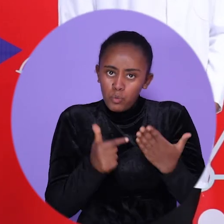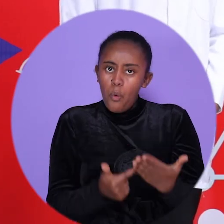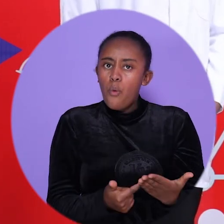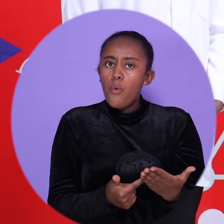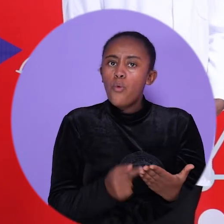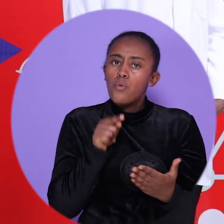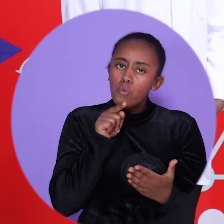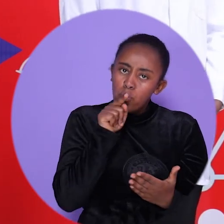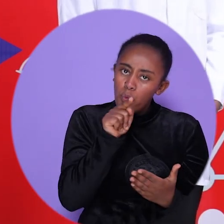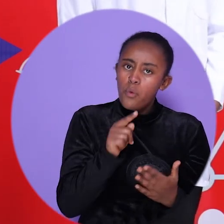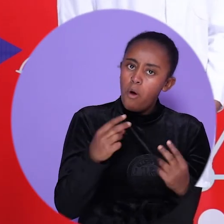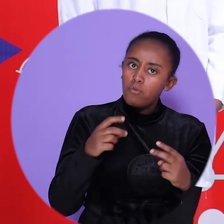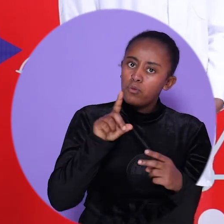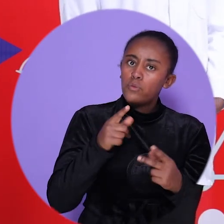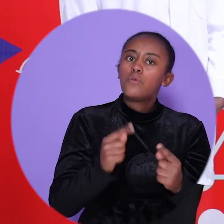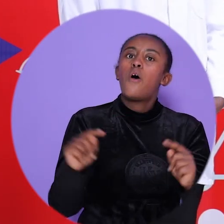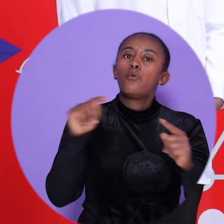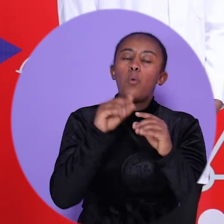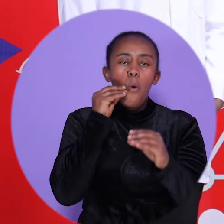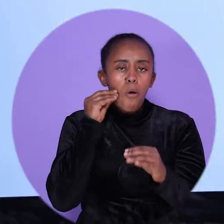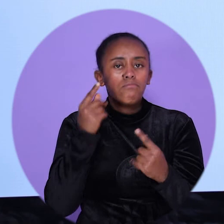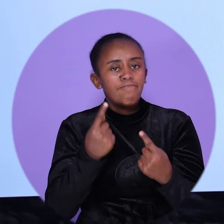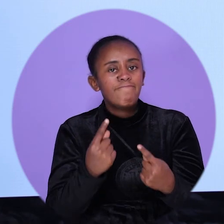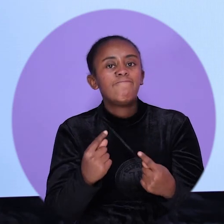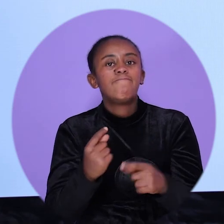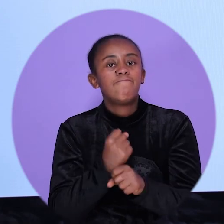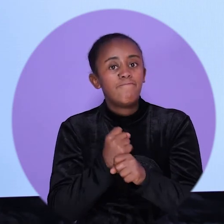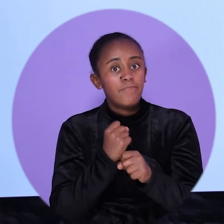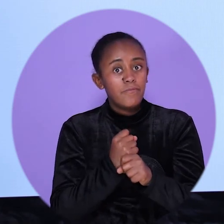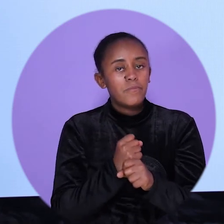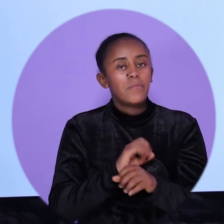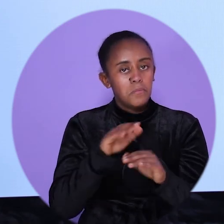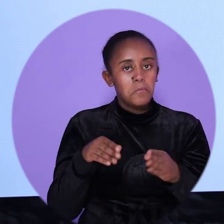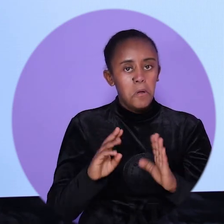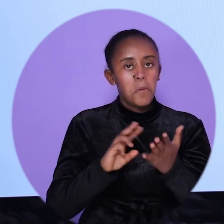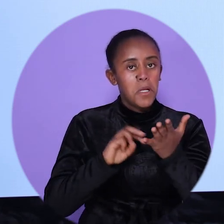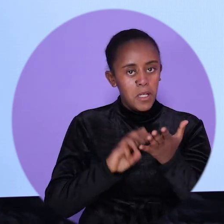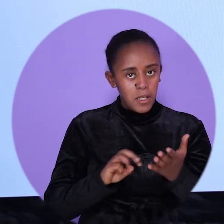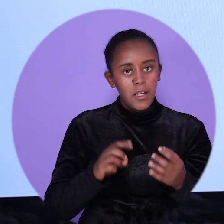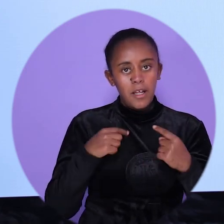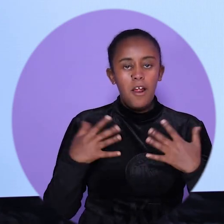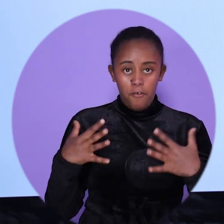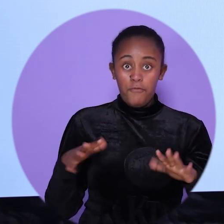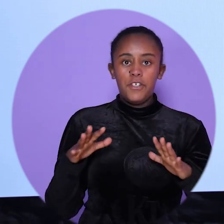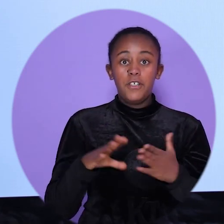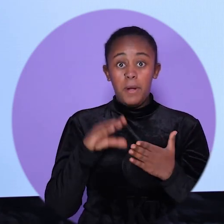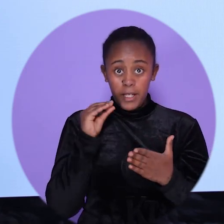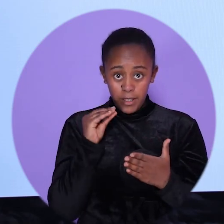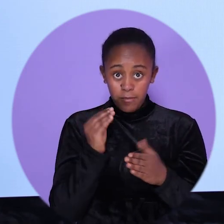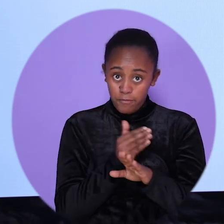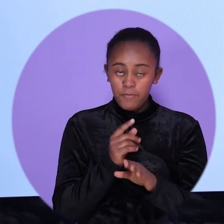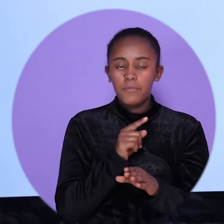to try to do this activity in your home. Let me read the question and I finished my lesson.